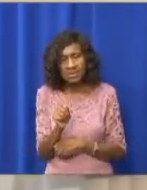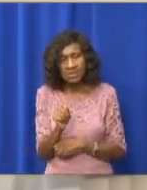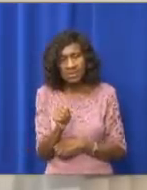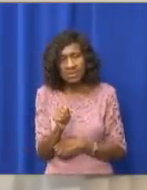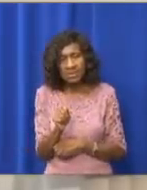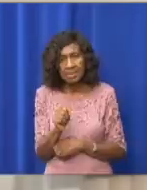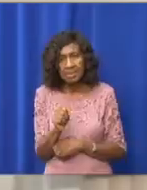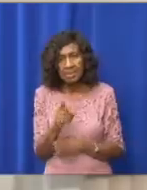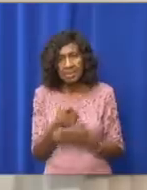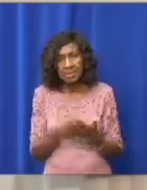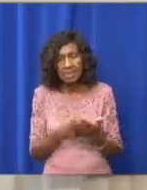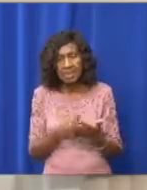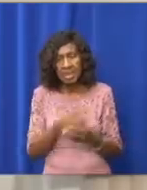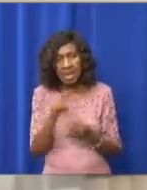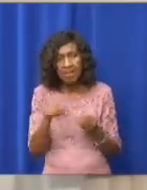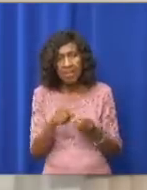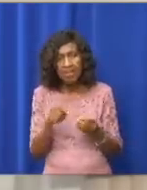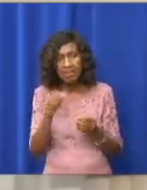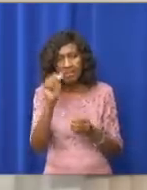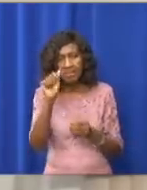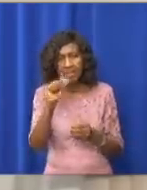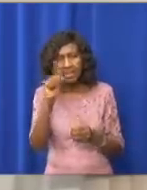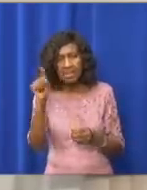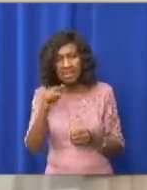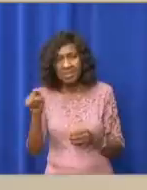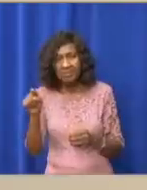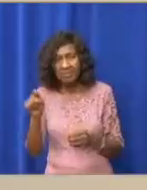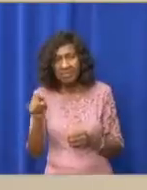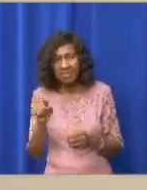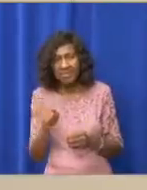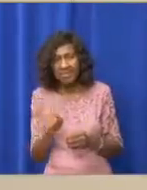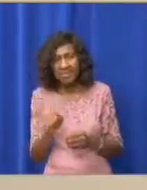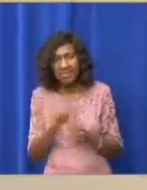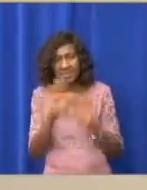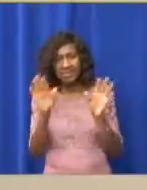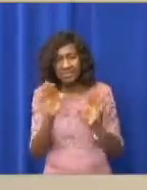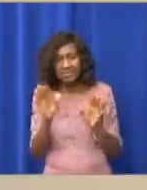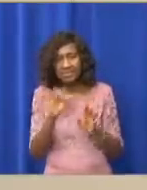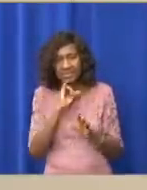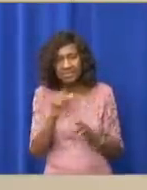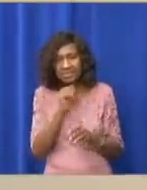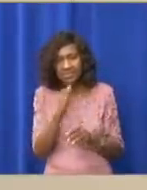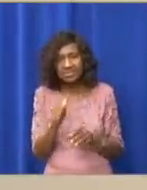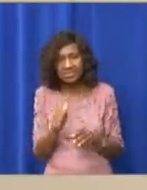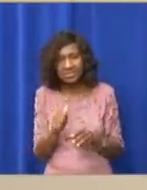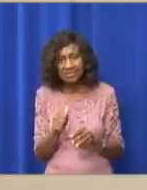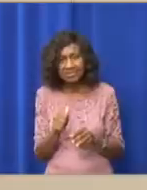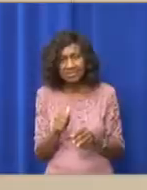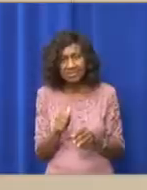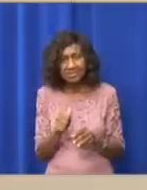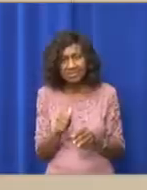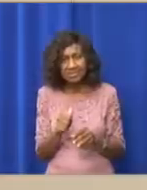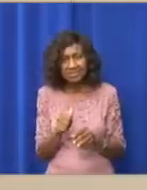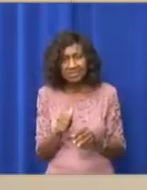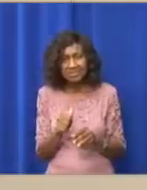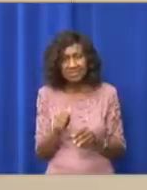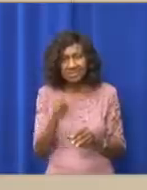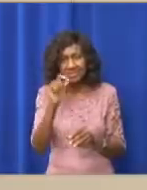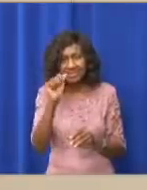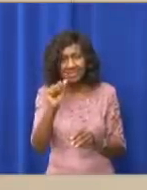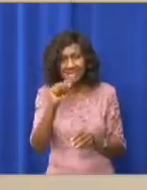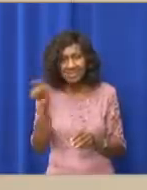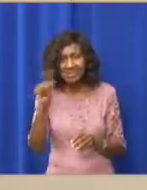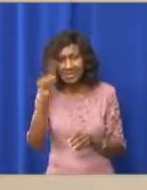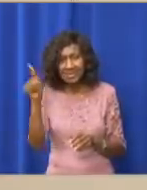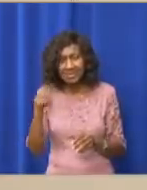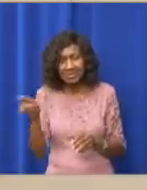What's the plan for Sunday when it comes to beach access? That's the reason why there's no beach access or access